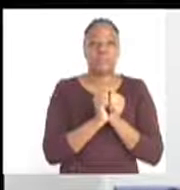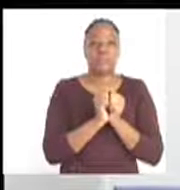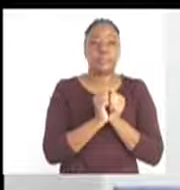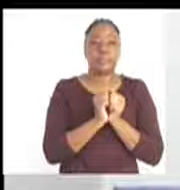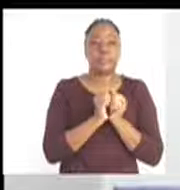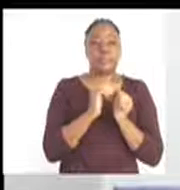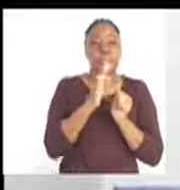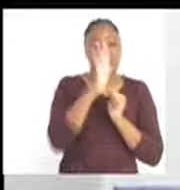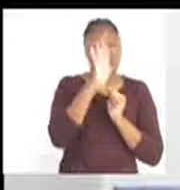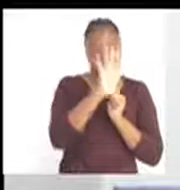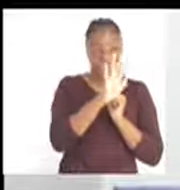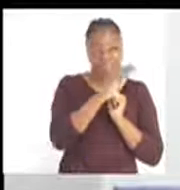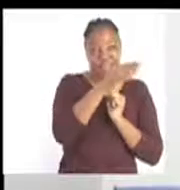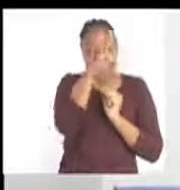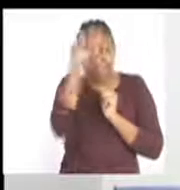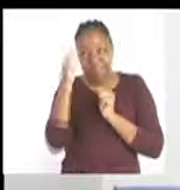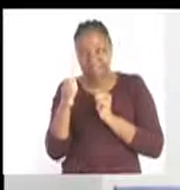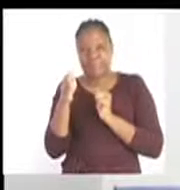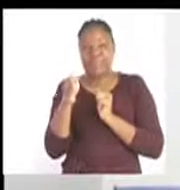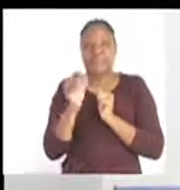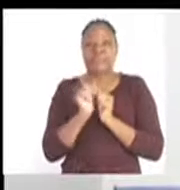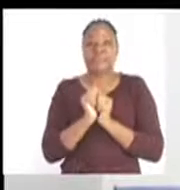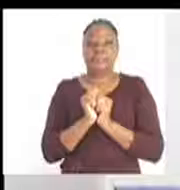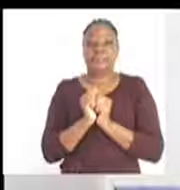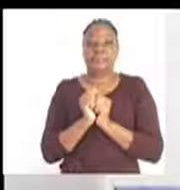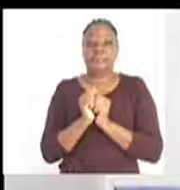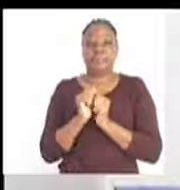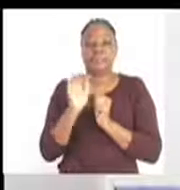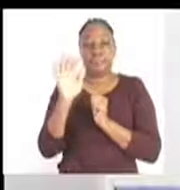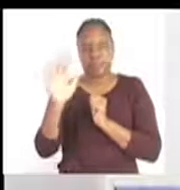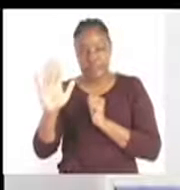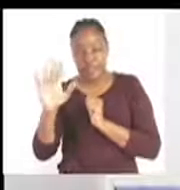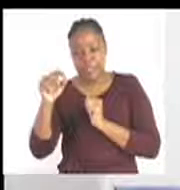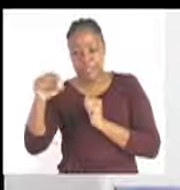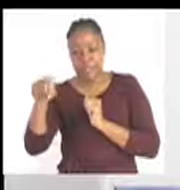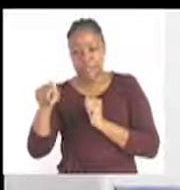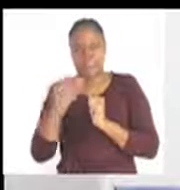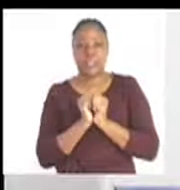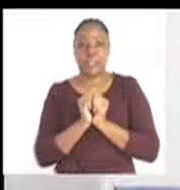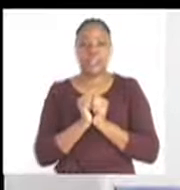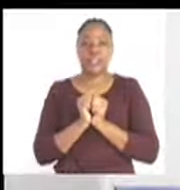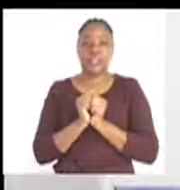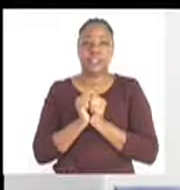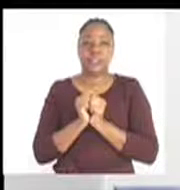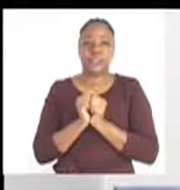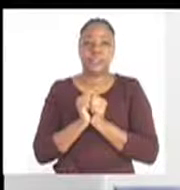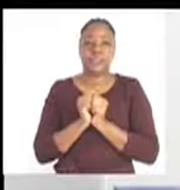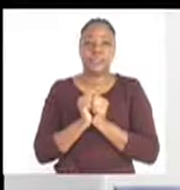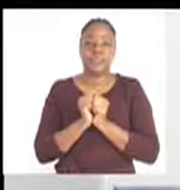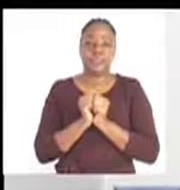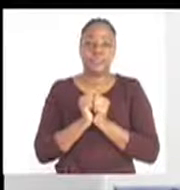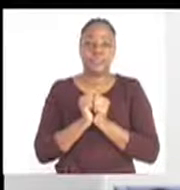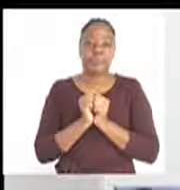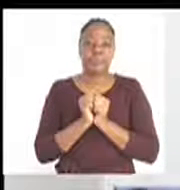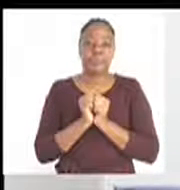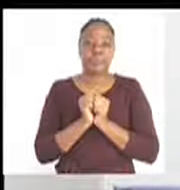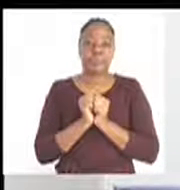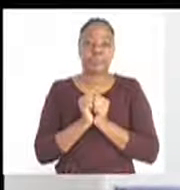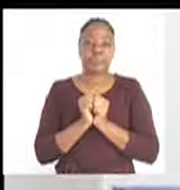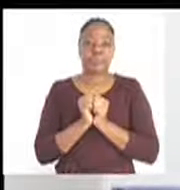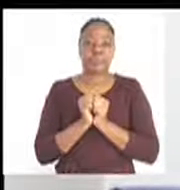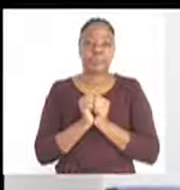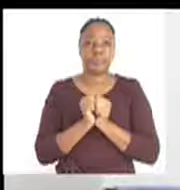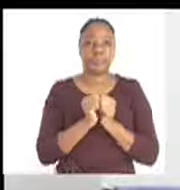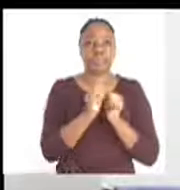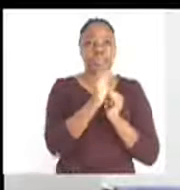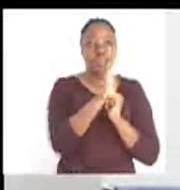5. So we write our 5. Then our answer is correct. It